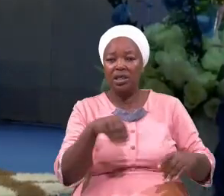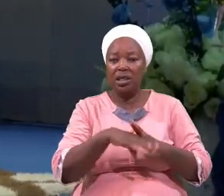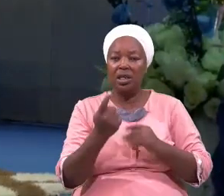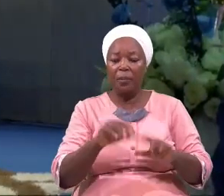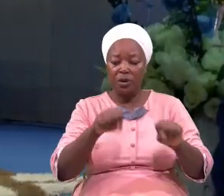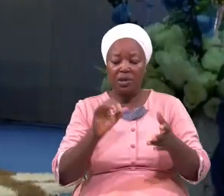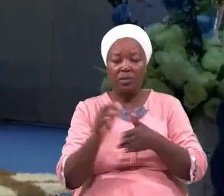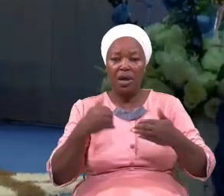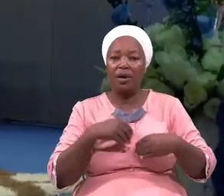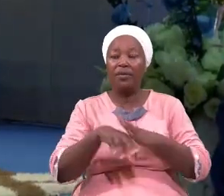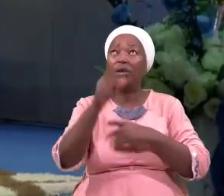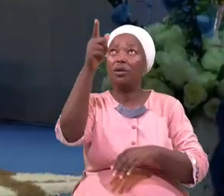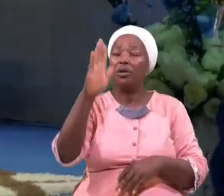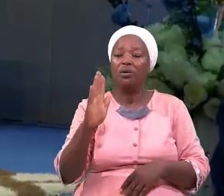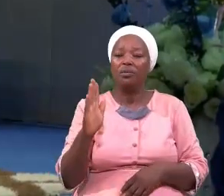in God.